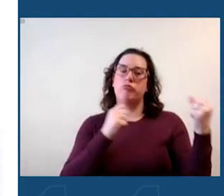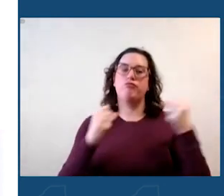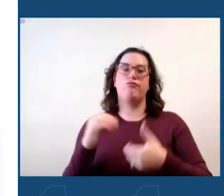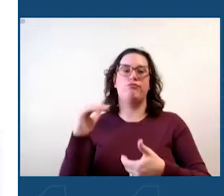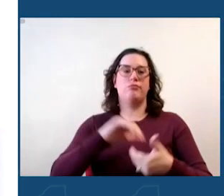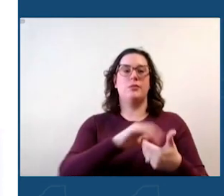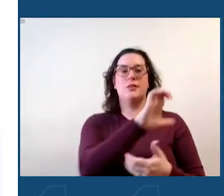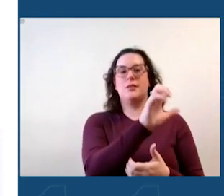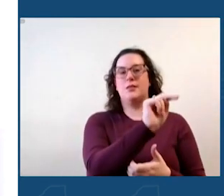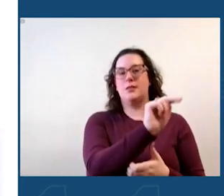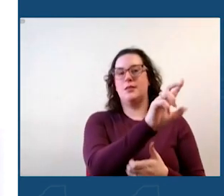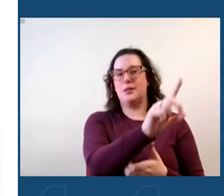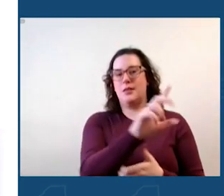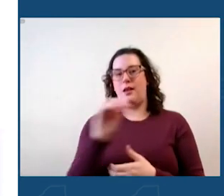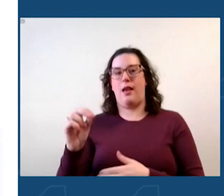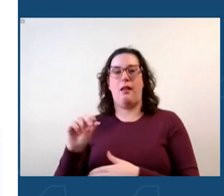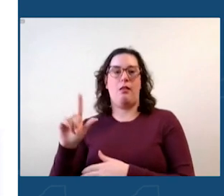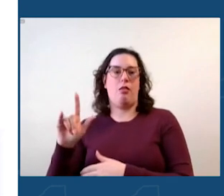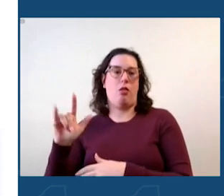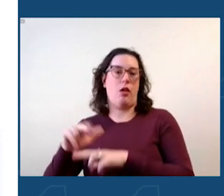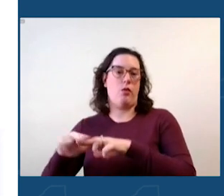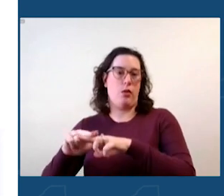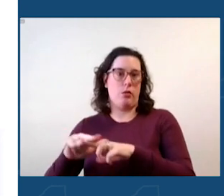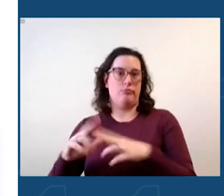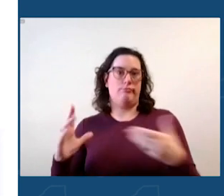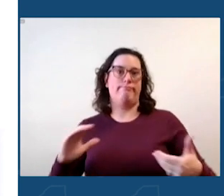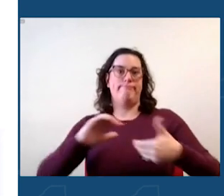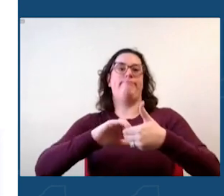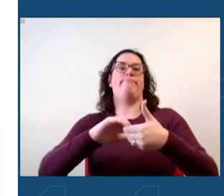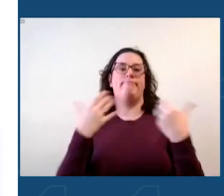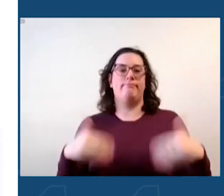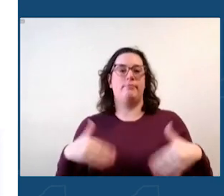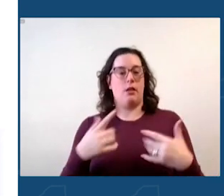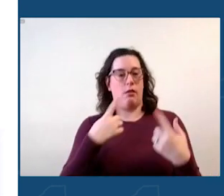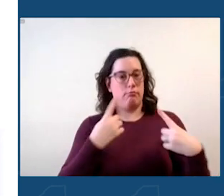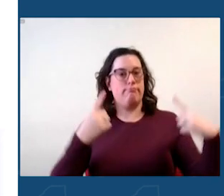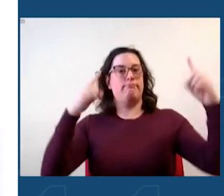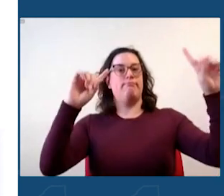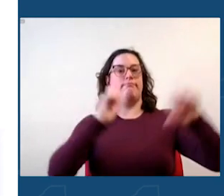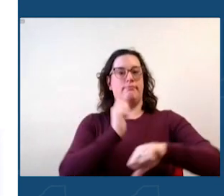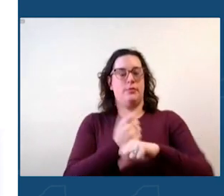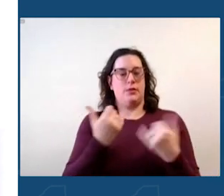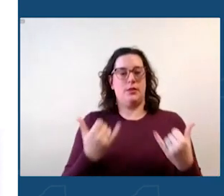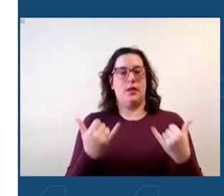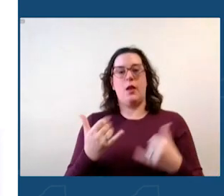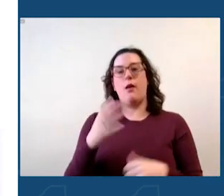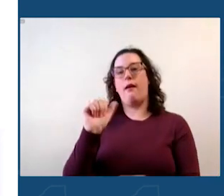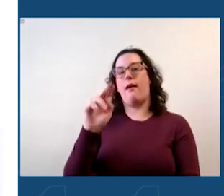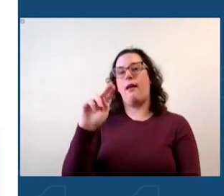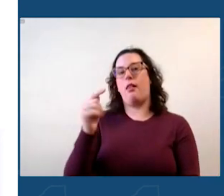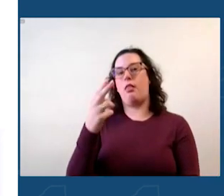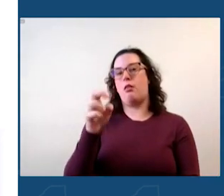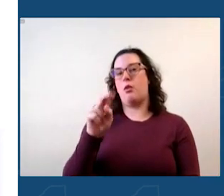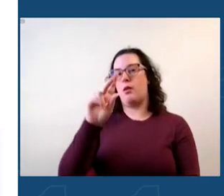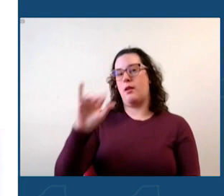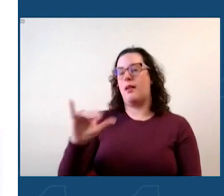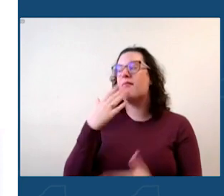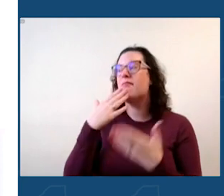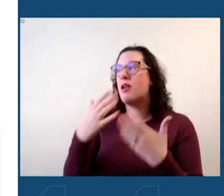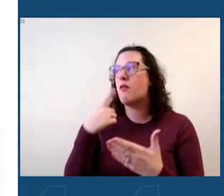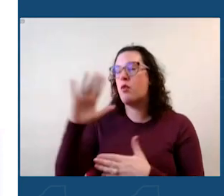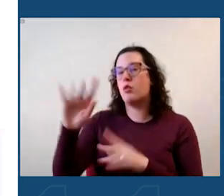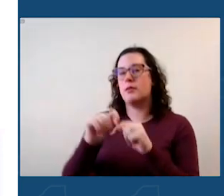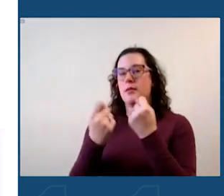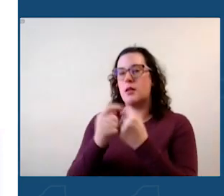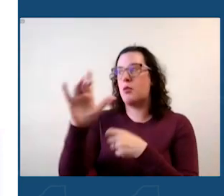team and the Long Island Railroad that helped us get to this point. I want to especially call out Anthony Tufano and his wonderful team at C&D. Thank you so much for all your hard work.